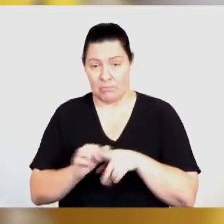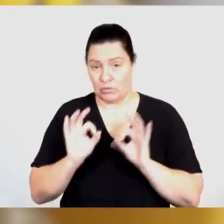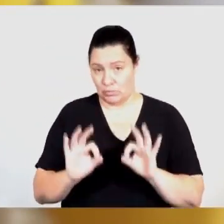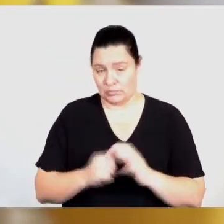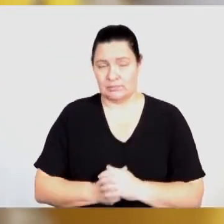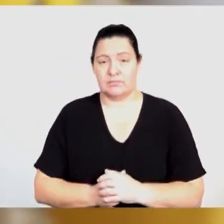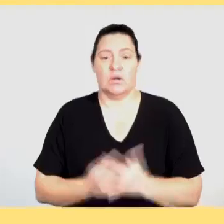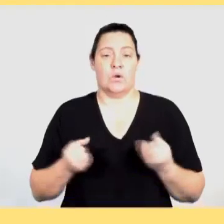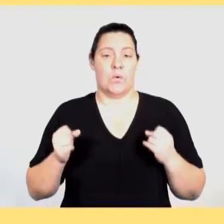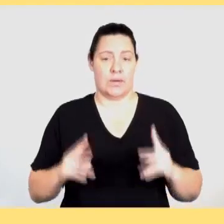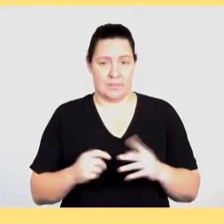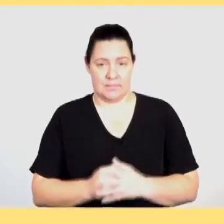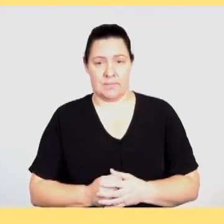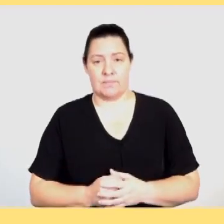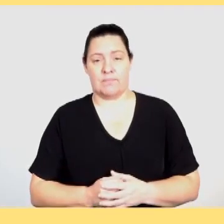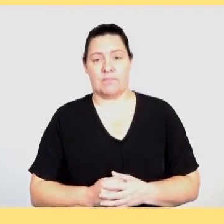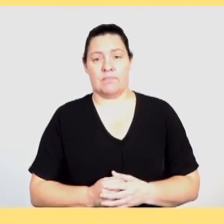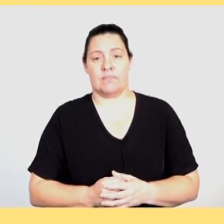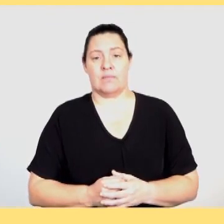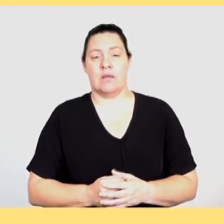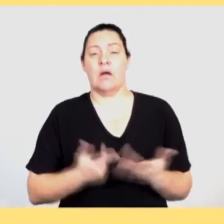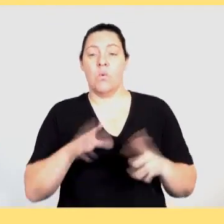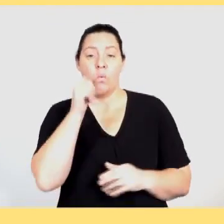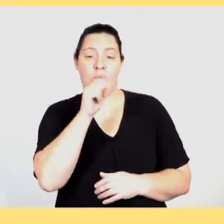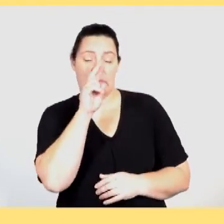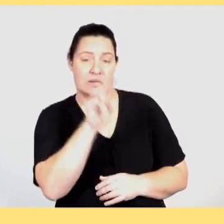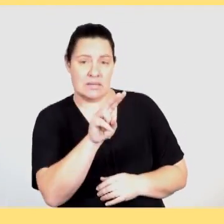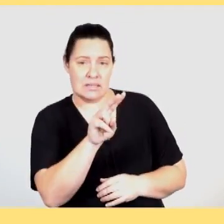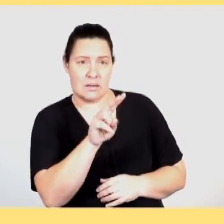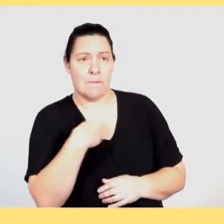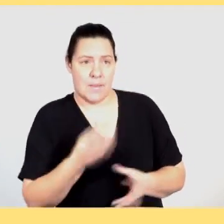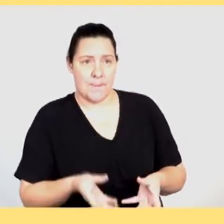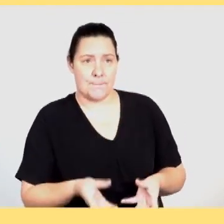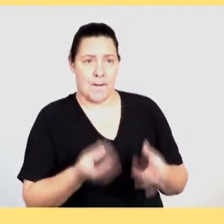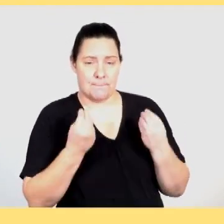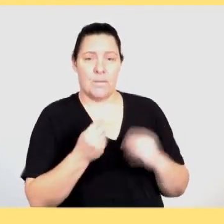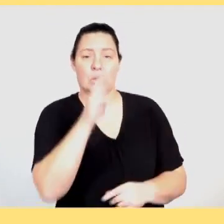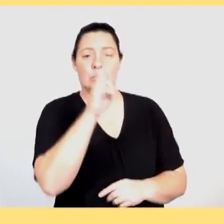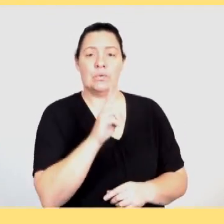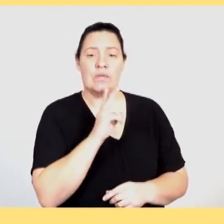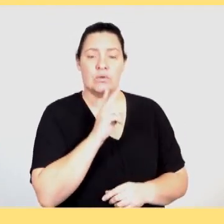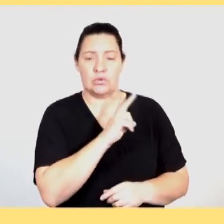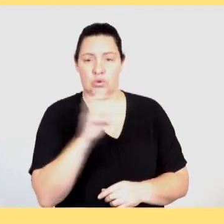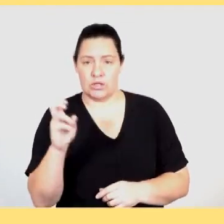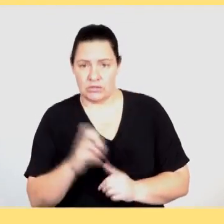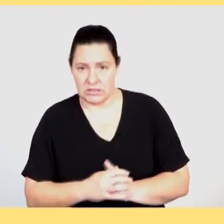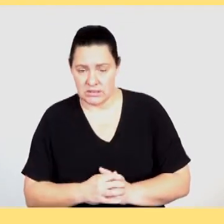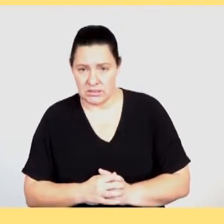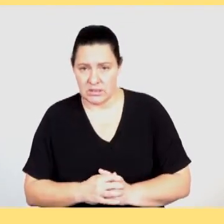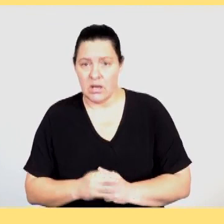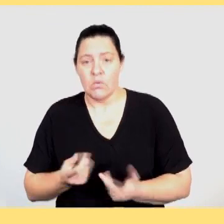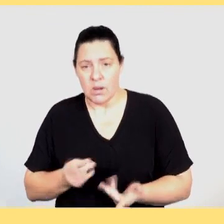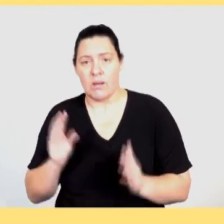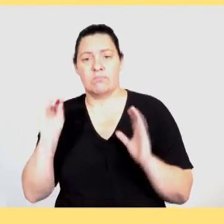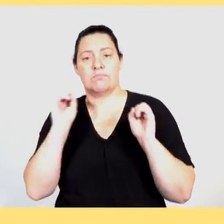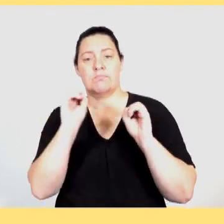practically then. Okay. Here, when you see that you have your 2,200,